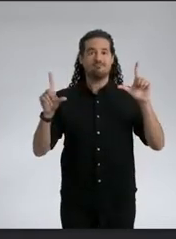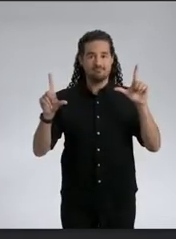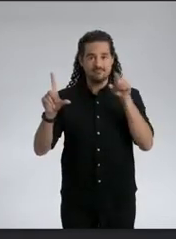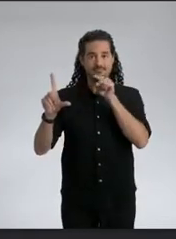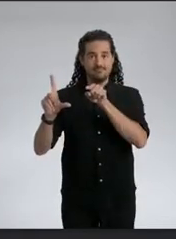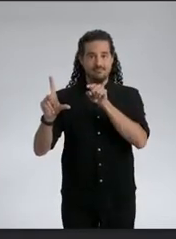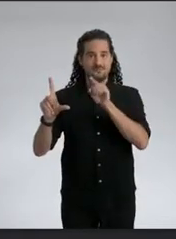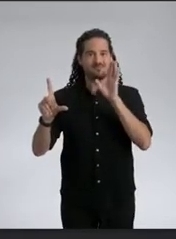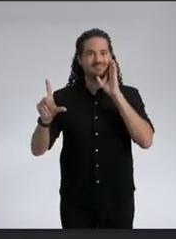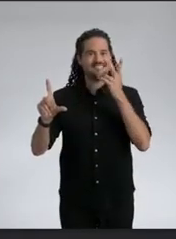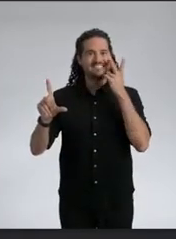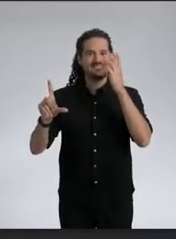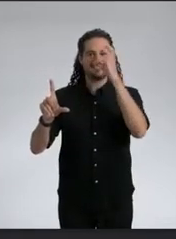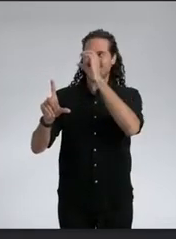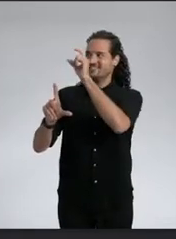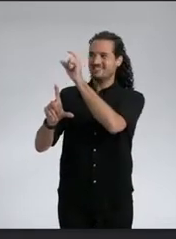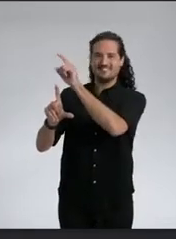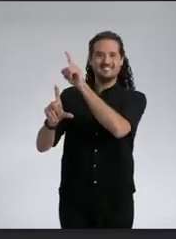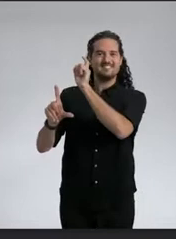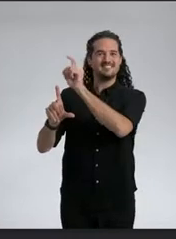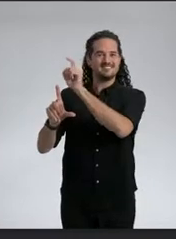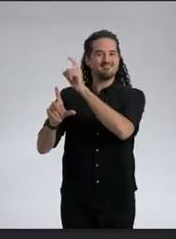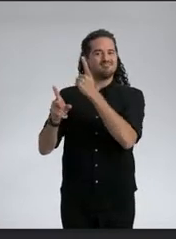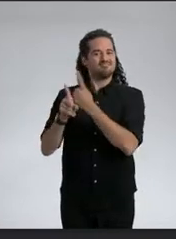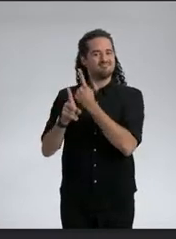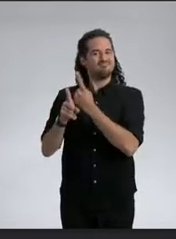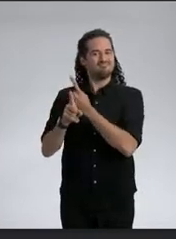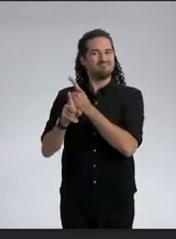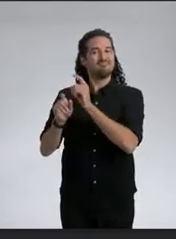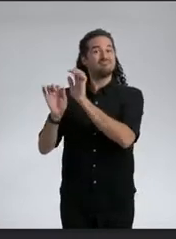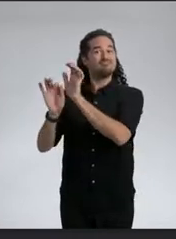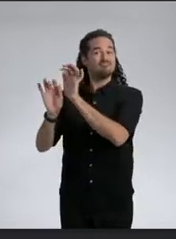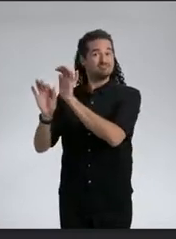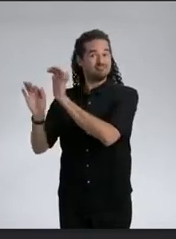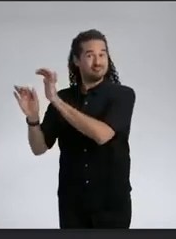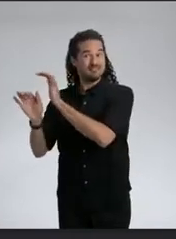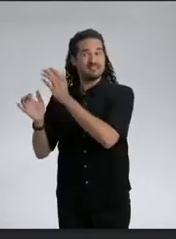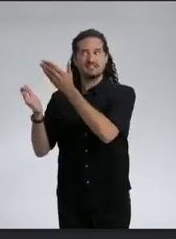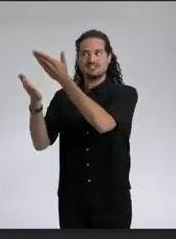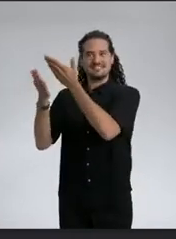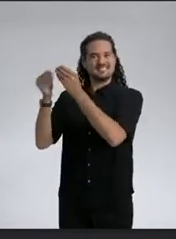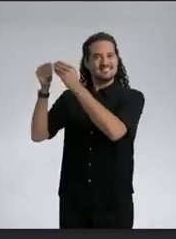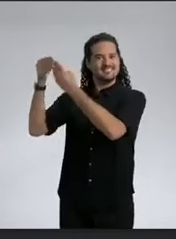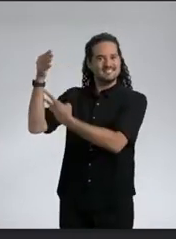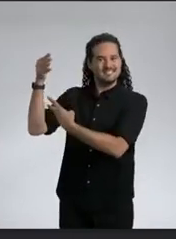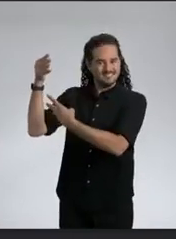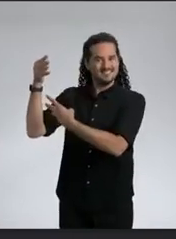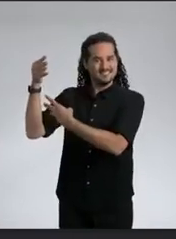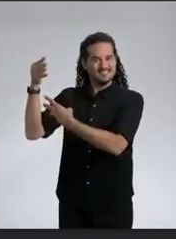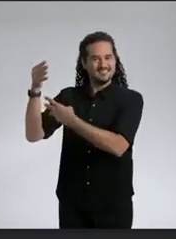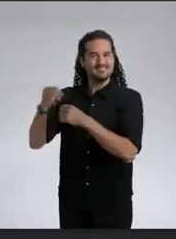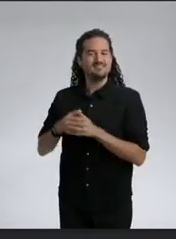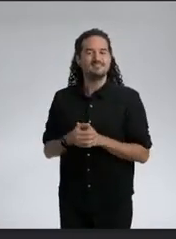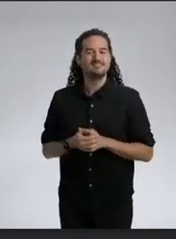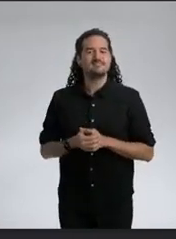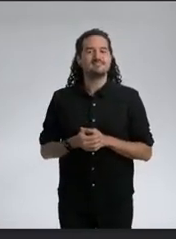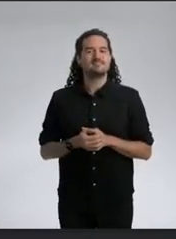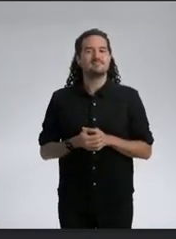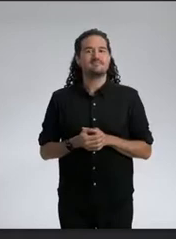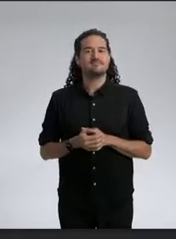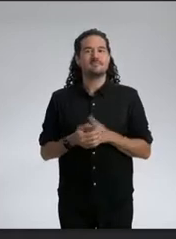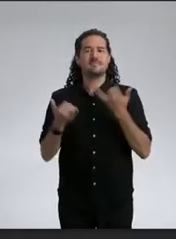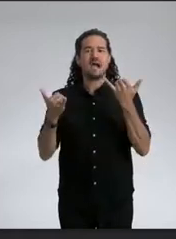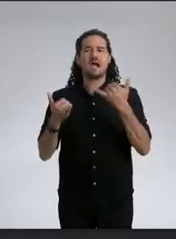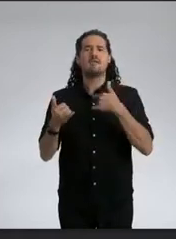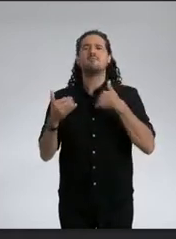search field placed right where you expect it in the toolbar, and suggestions appear just below it while we type. We can now switch